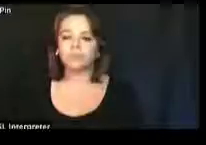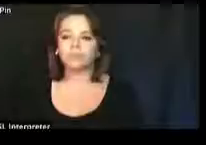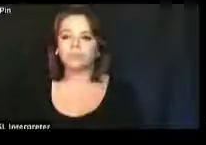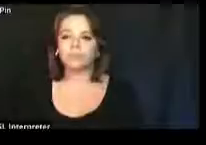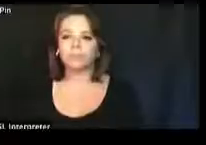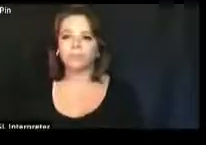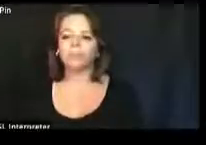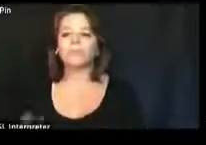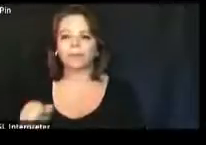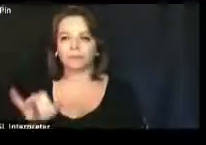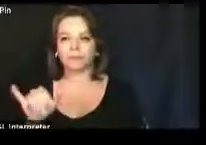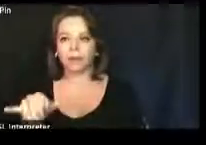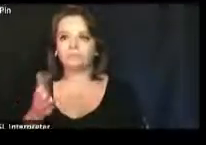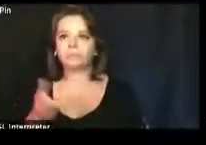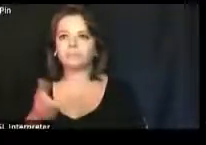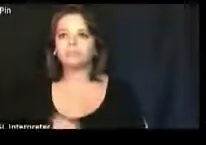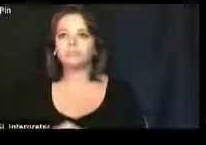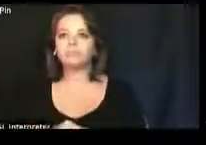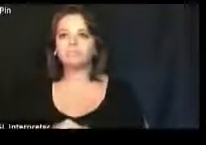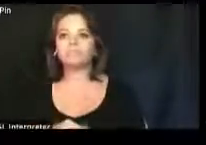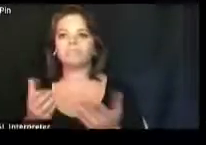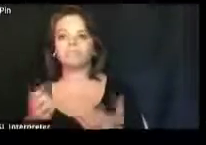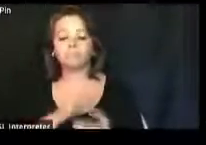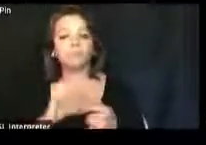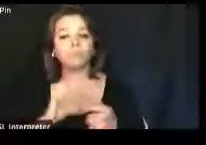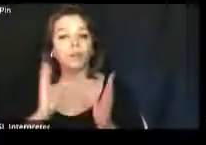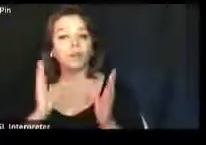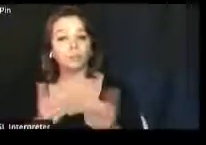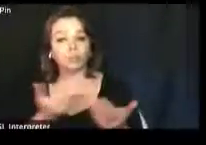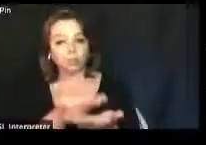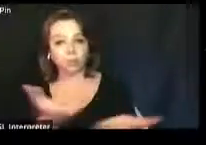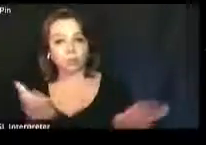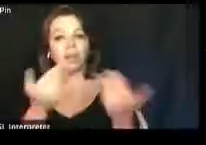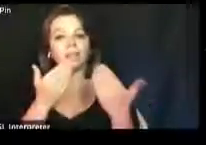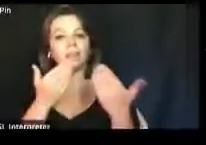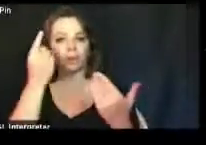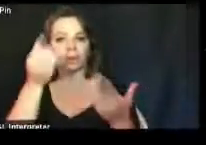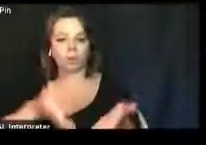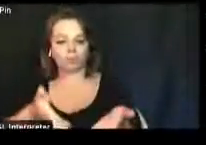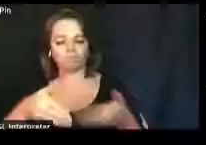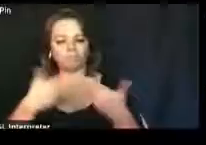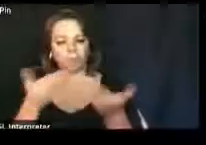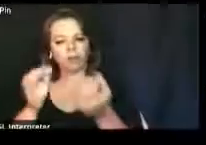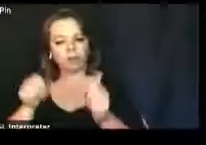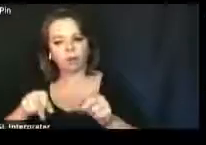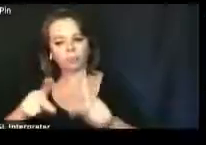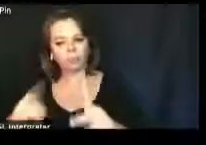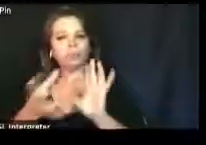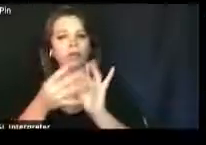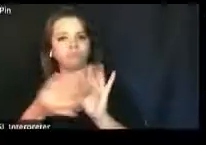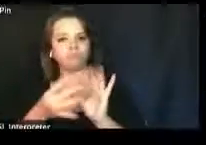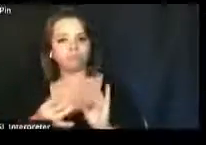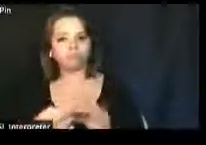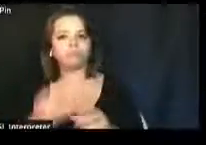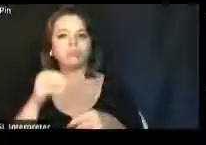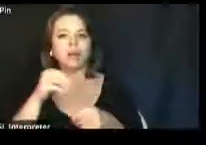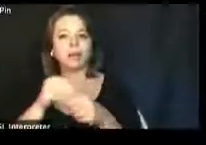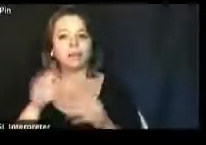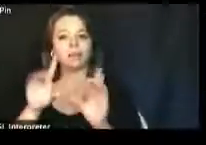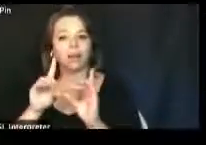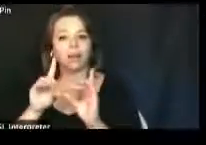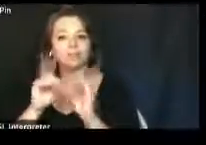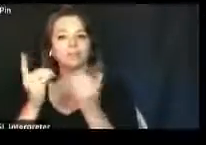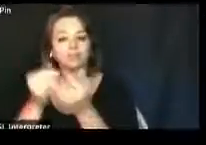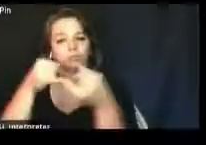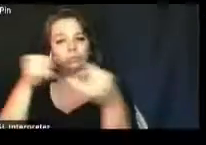Yes. Dear Commissioners, thank you for giving me the opportunity to give input on the redistricting process. My name is Chris